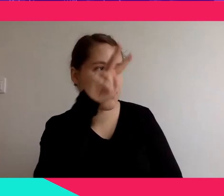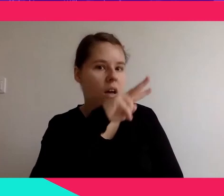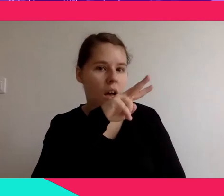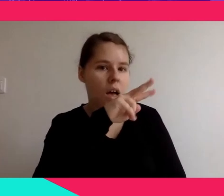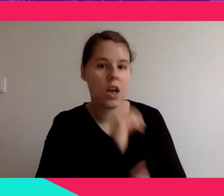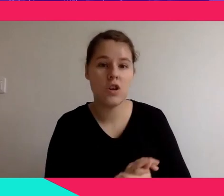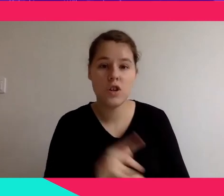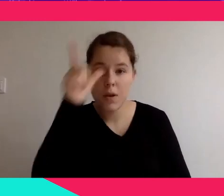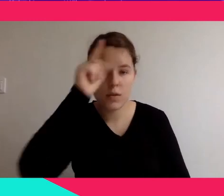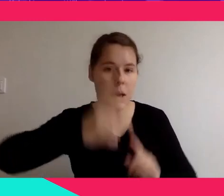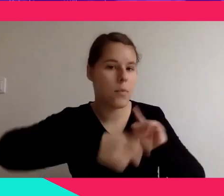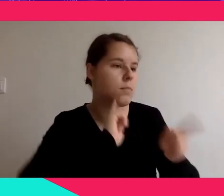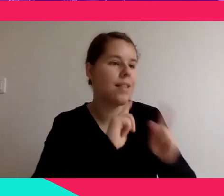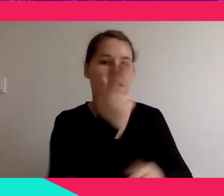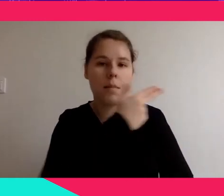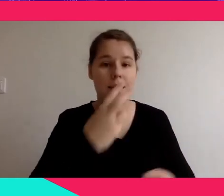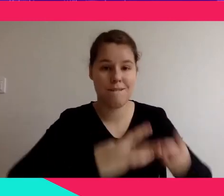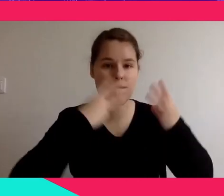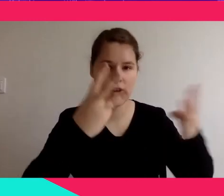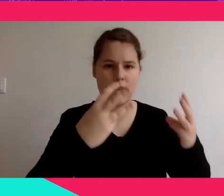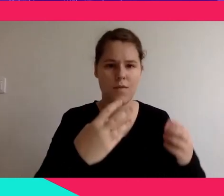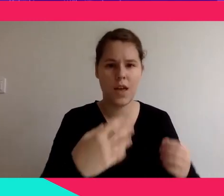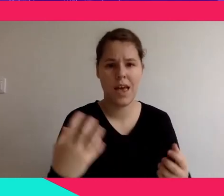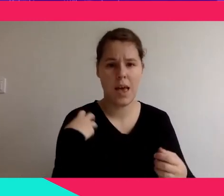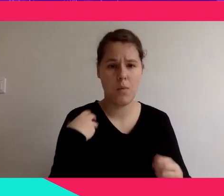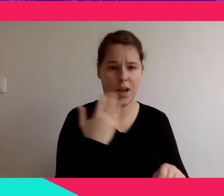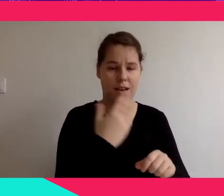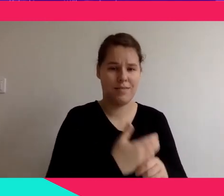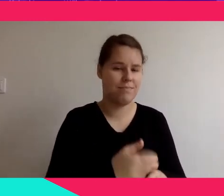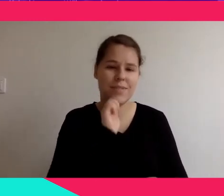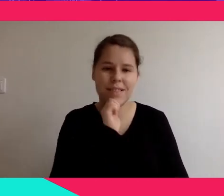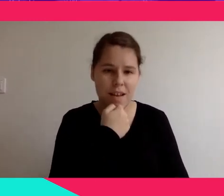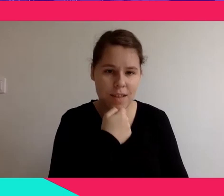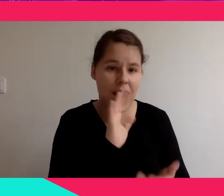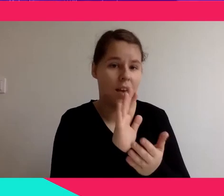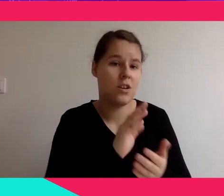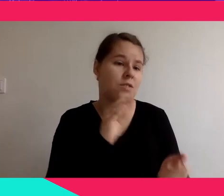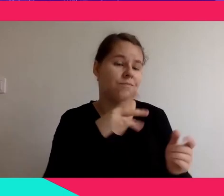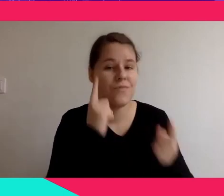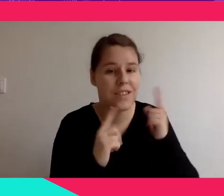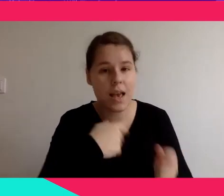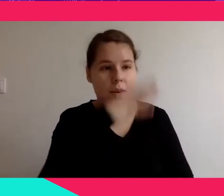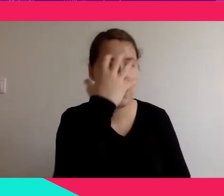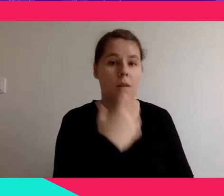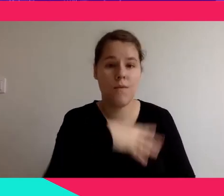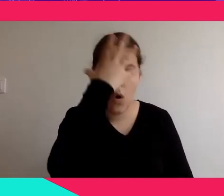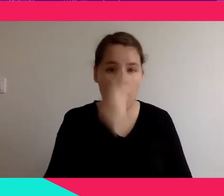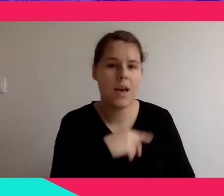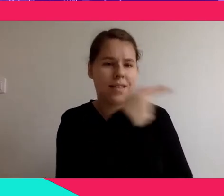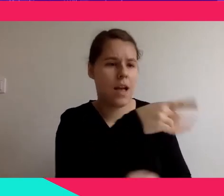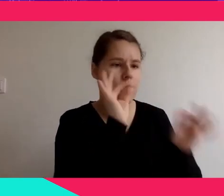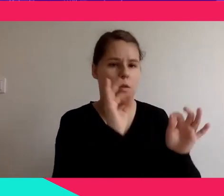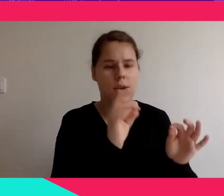very much exposed, sometimes they were very emotional, but they were these small areas